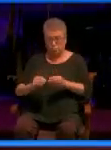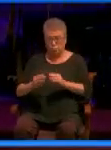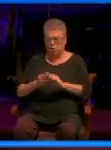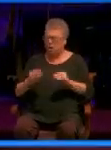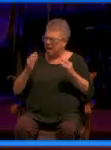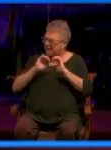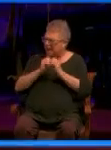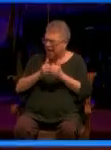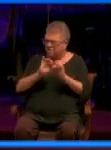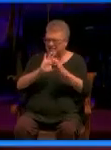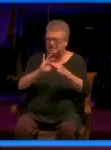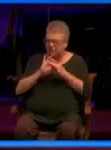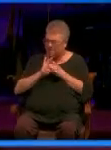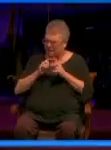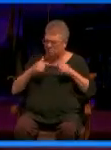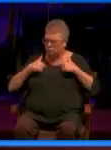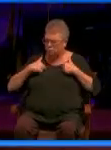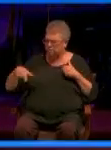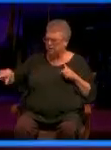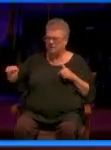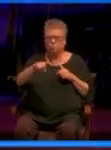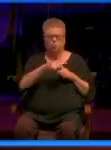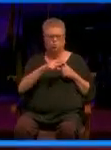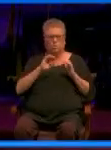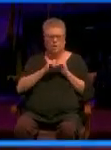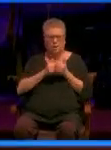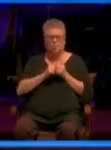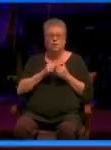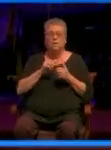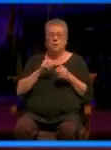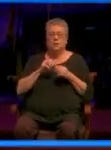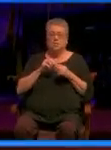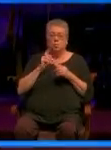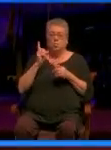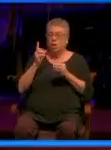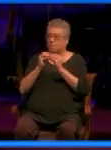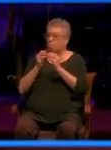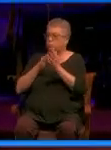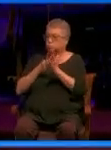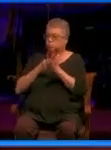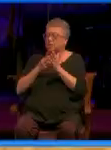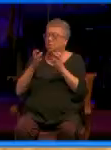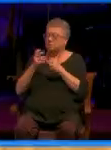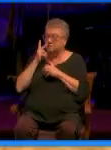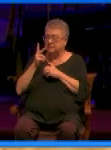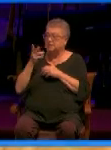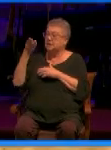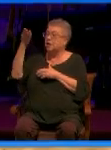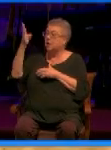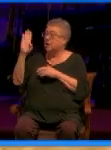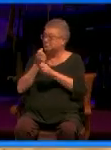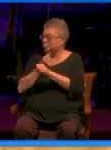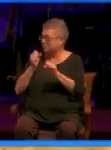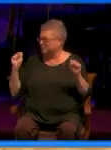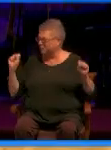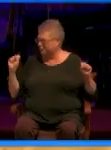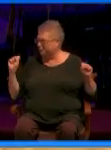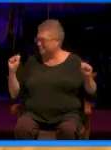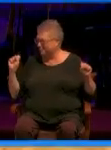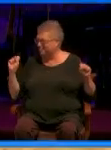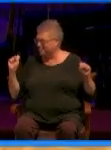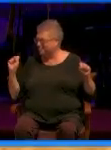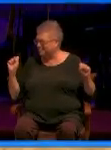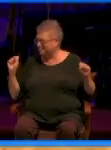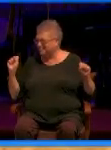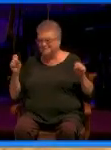you. I want you to see one final truth, and then I'm going to give you three quick applications. I want you to see God's rescue.